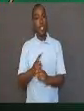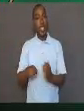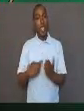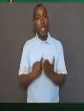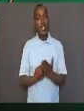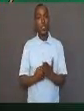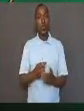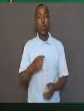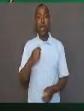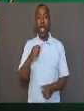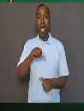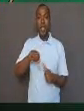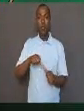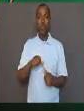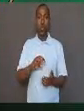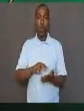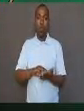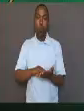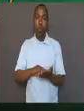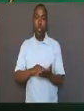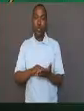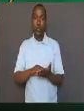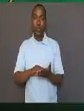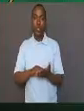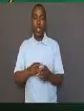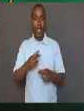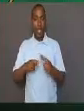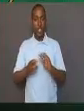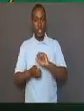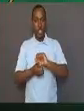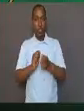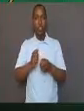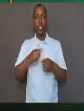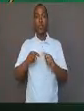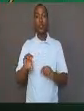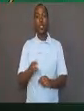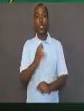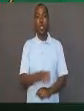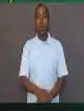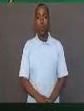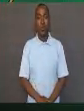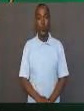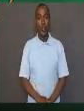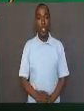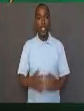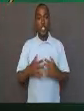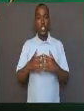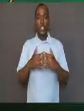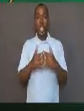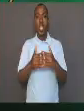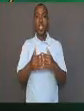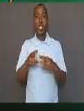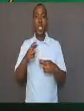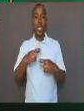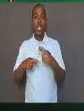molecules that can start chain reactions. When the chain reaction occurs in